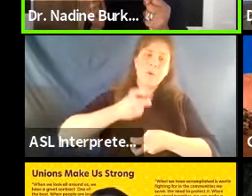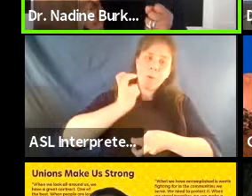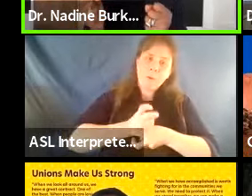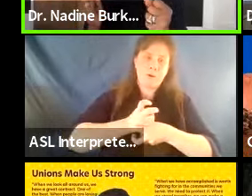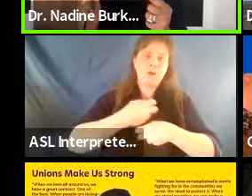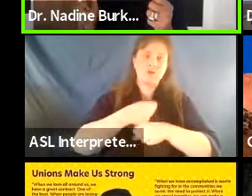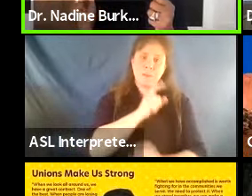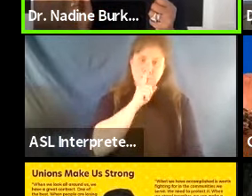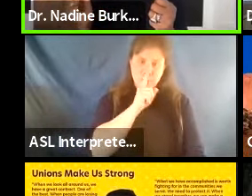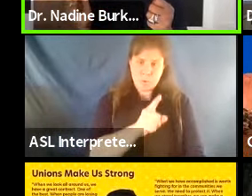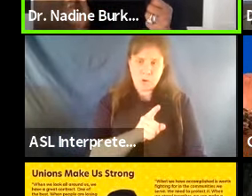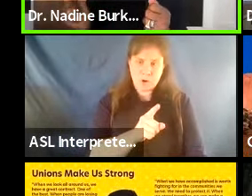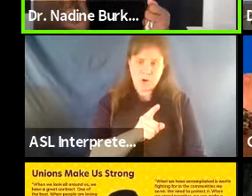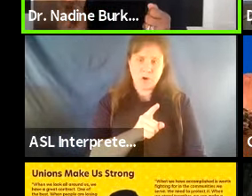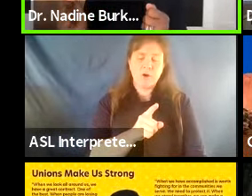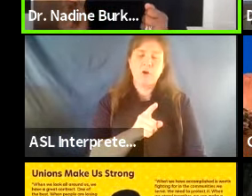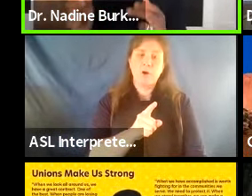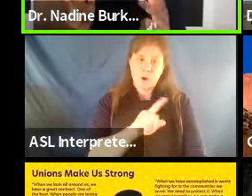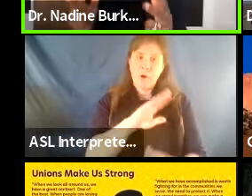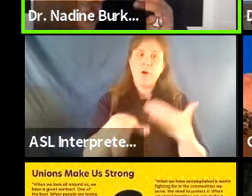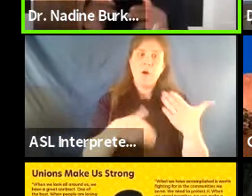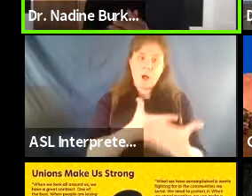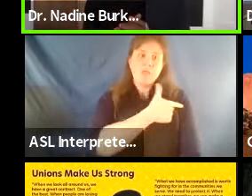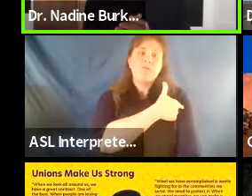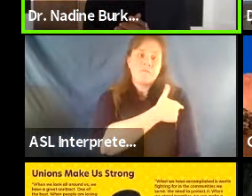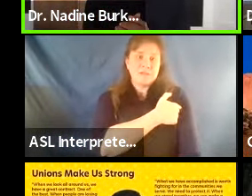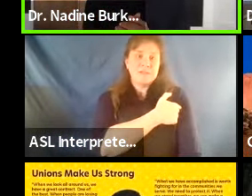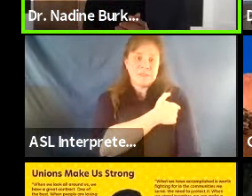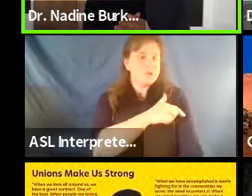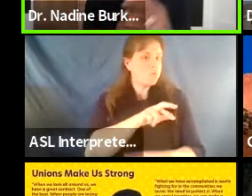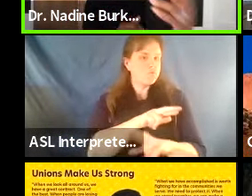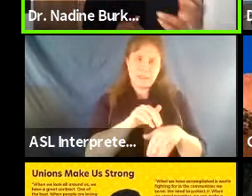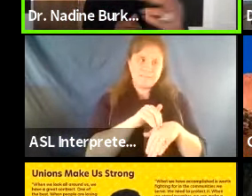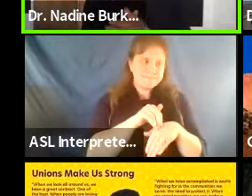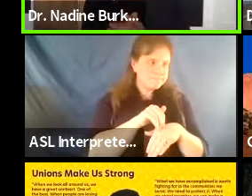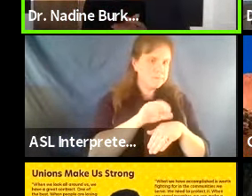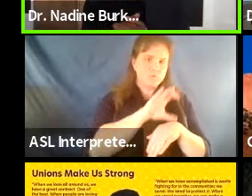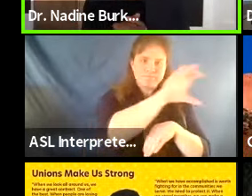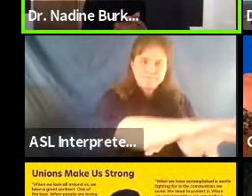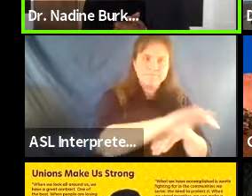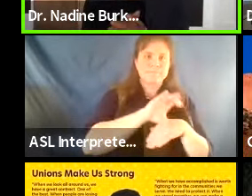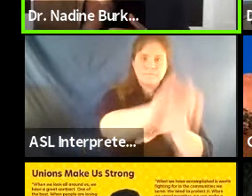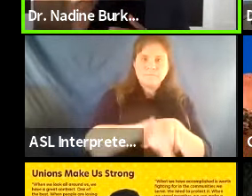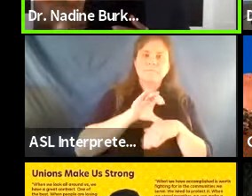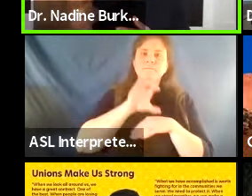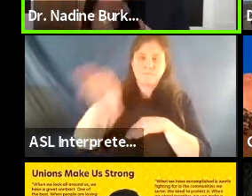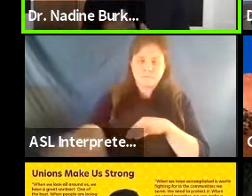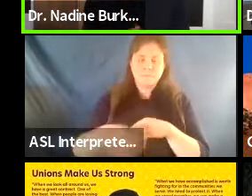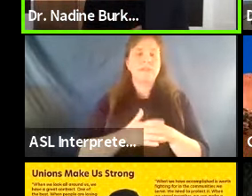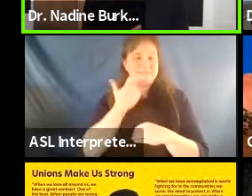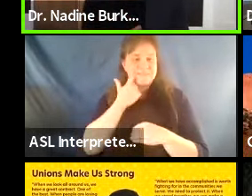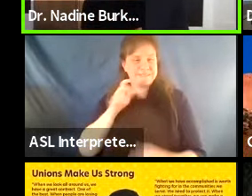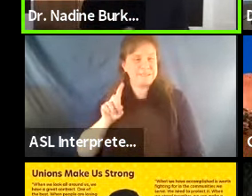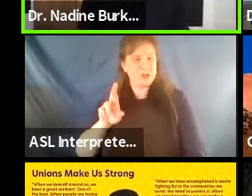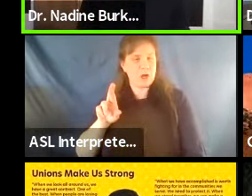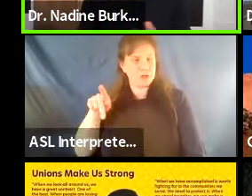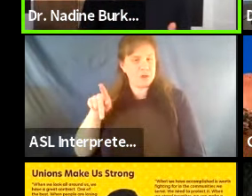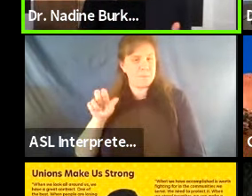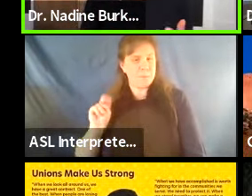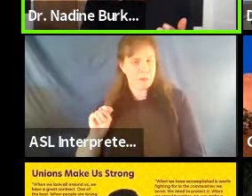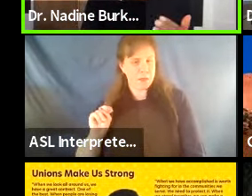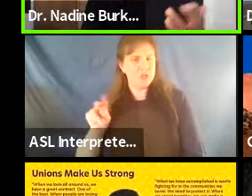can get those vaccines out the door. And I think that as what we saw from Dr. Pan put in